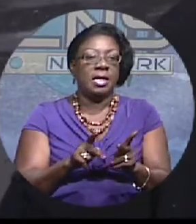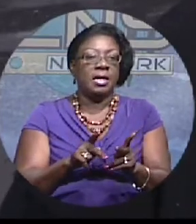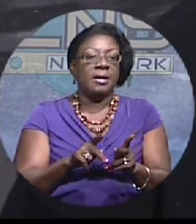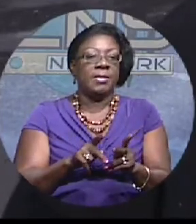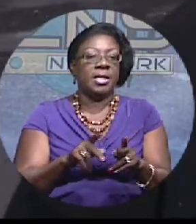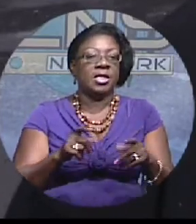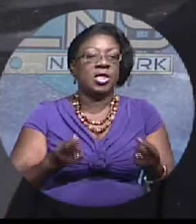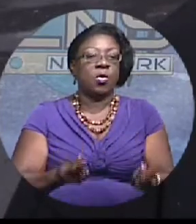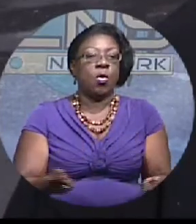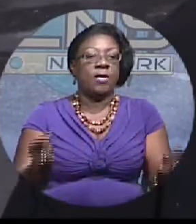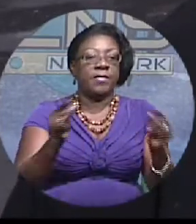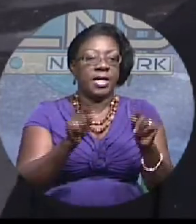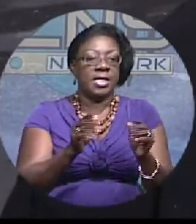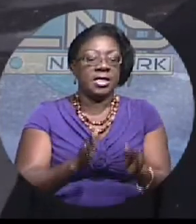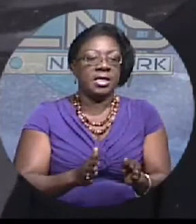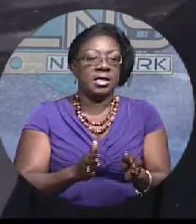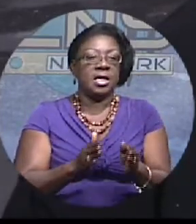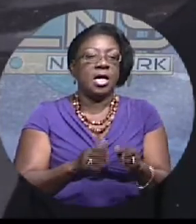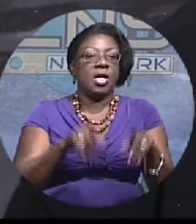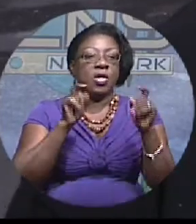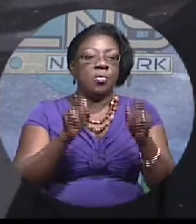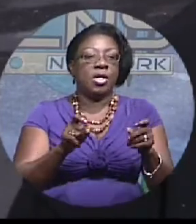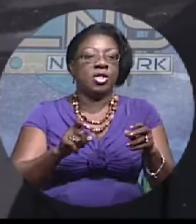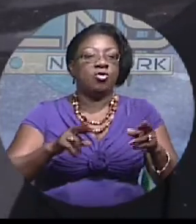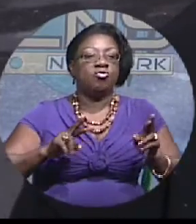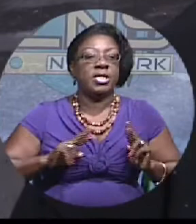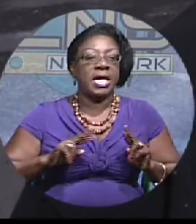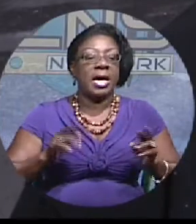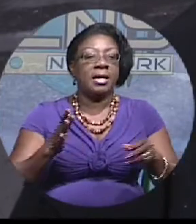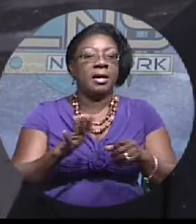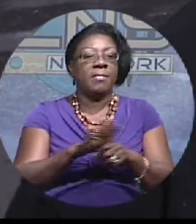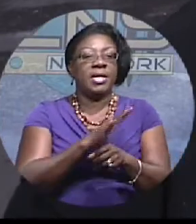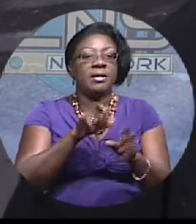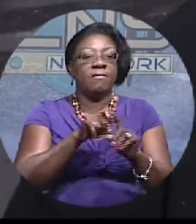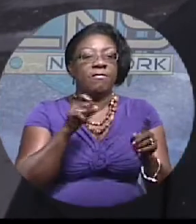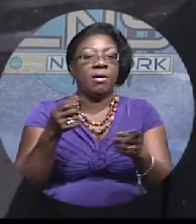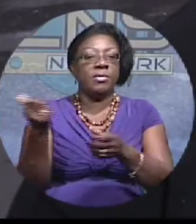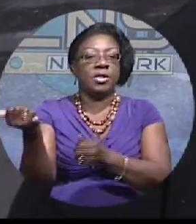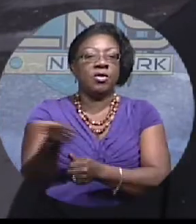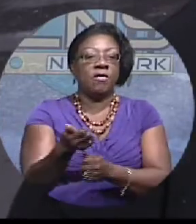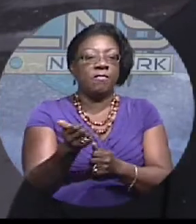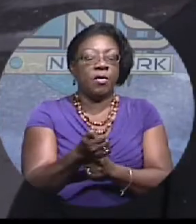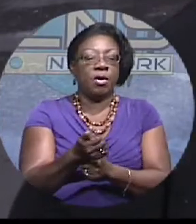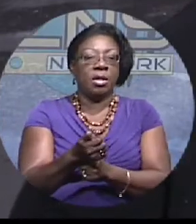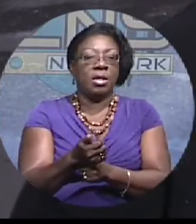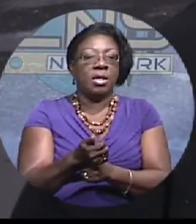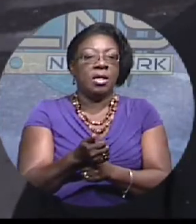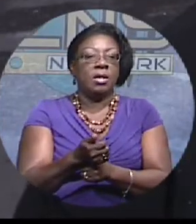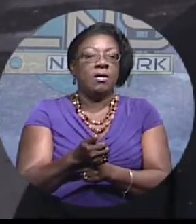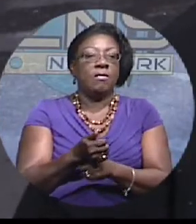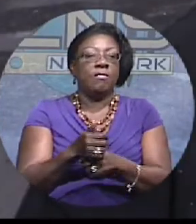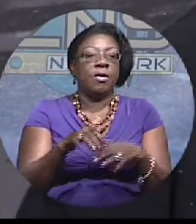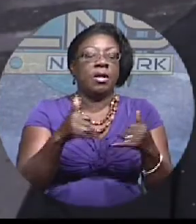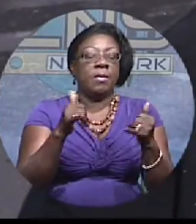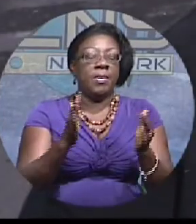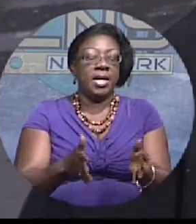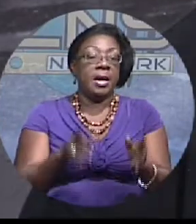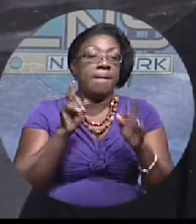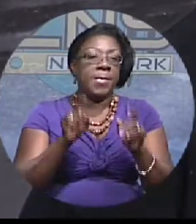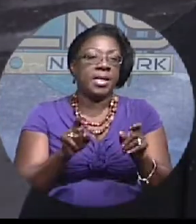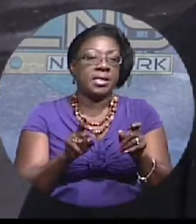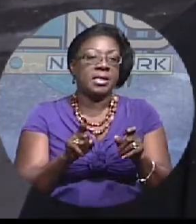qualification. You must retire completely from softball. And for players, you must have competed